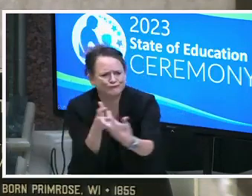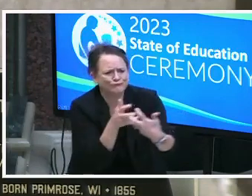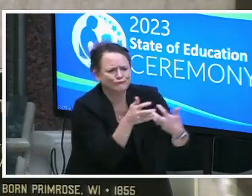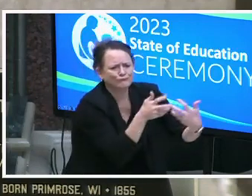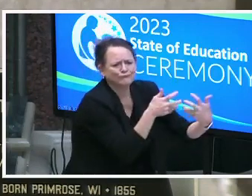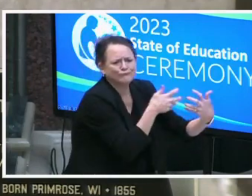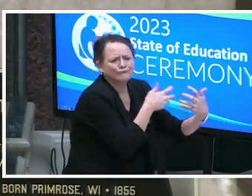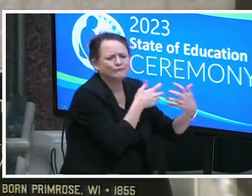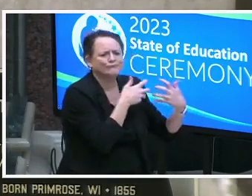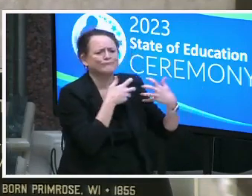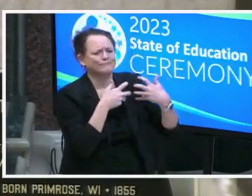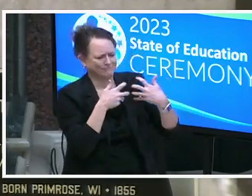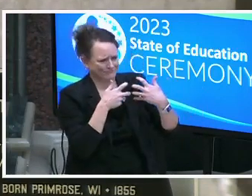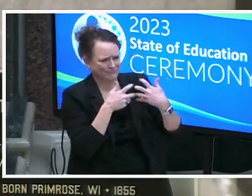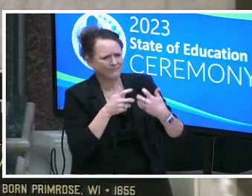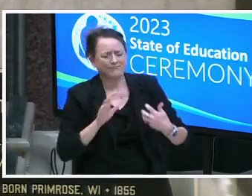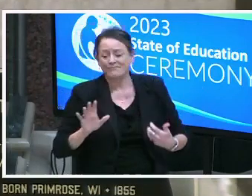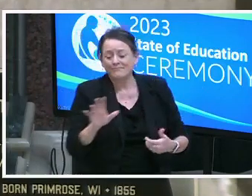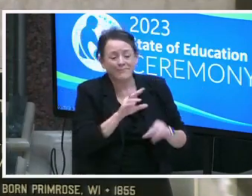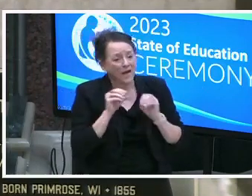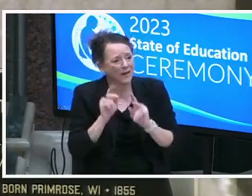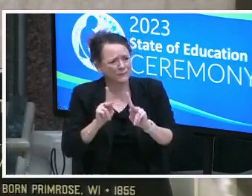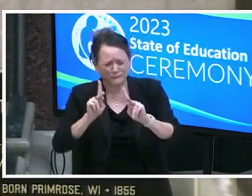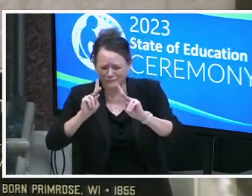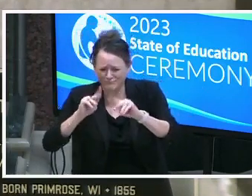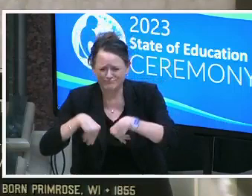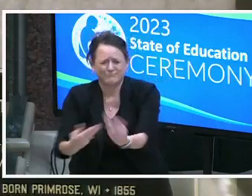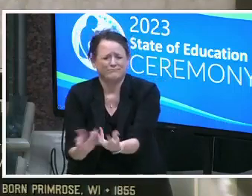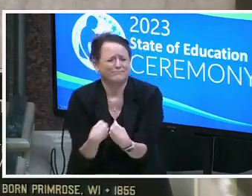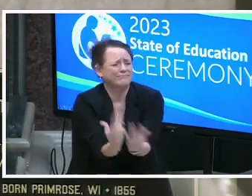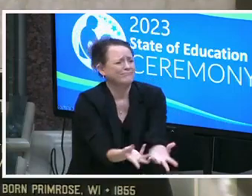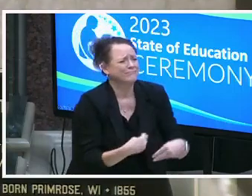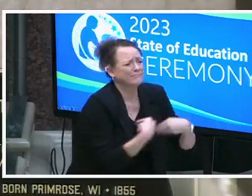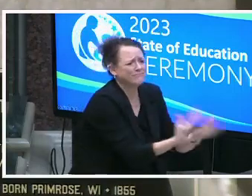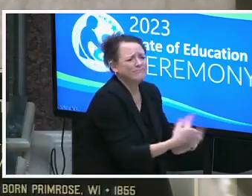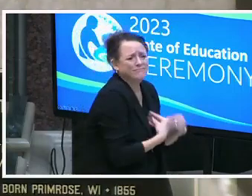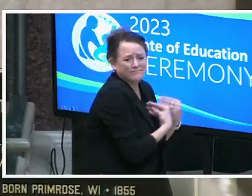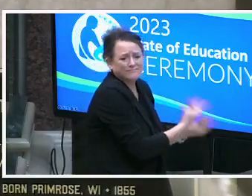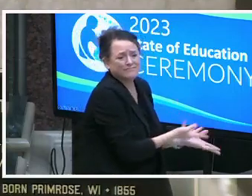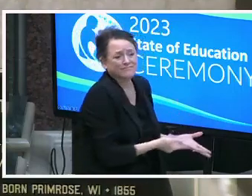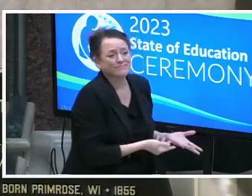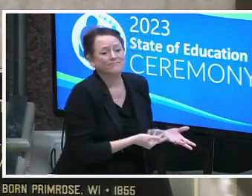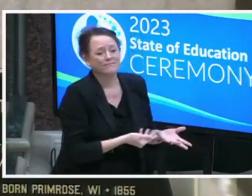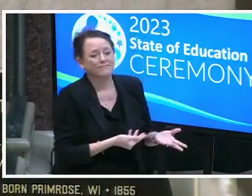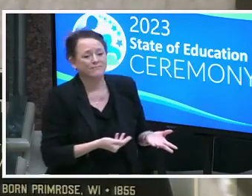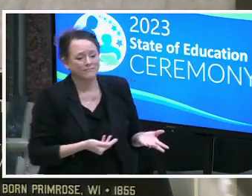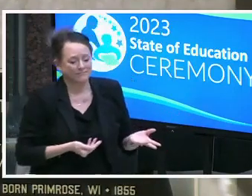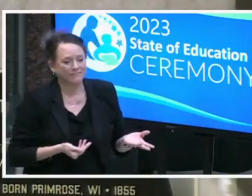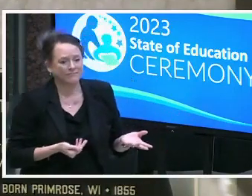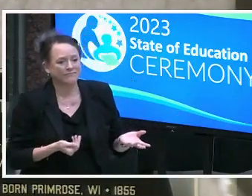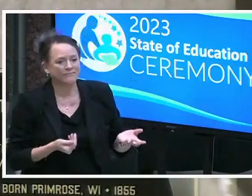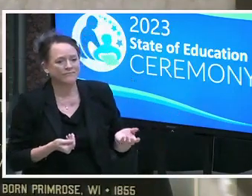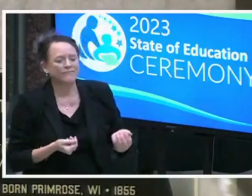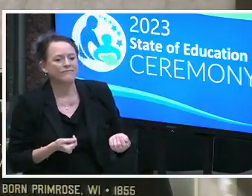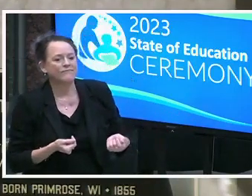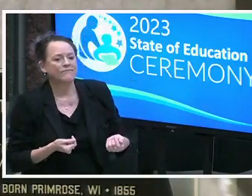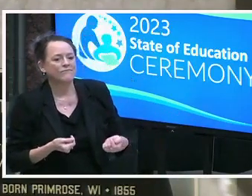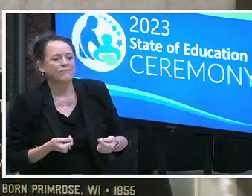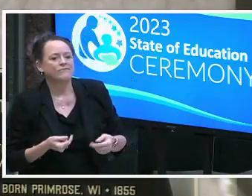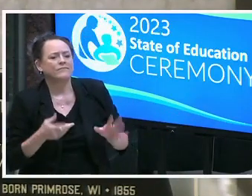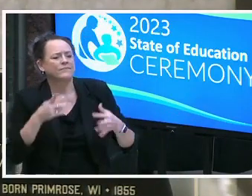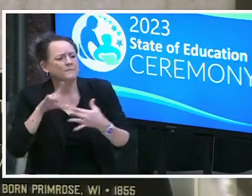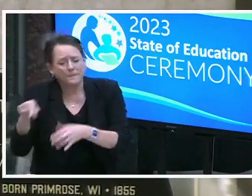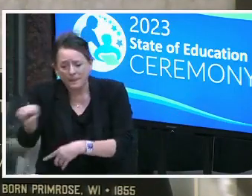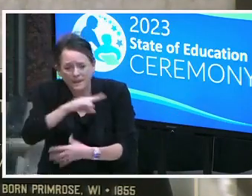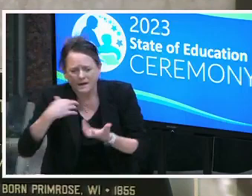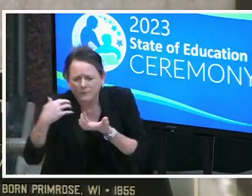everyone. It creates opportunities for deep learning, opportunities to connect with each other and form